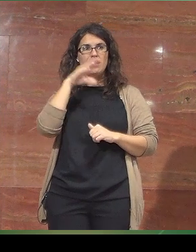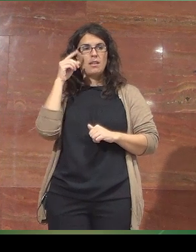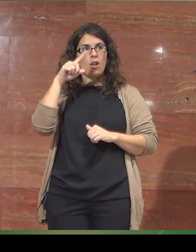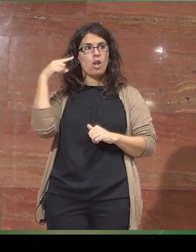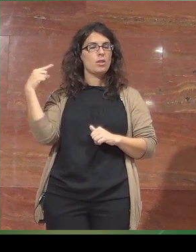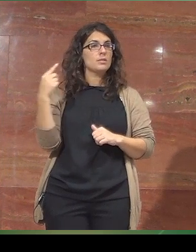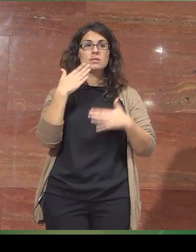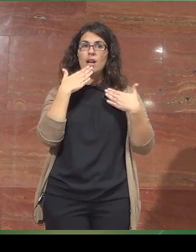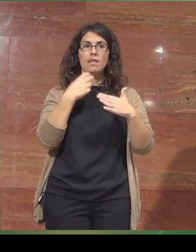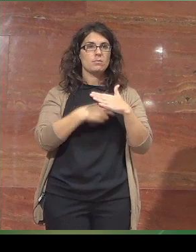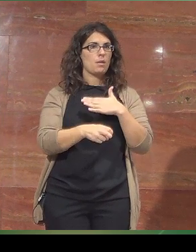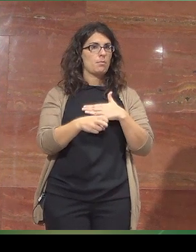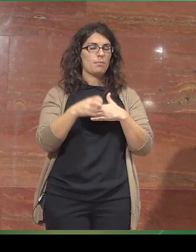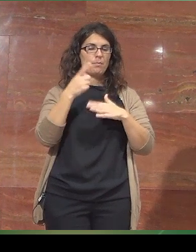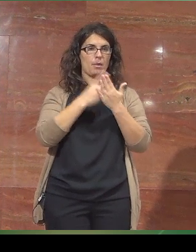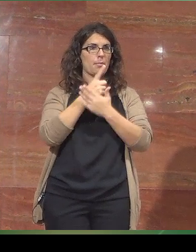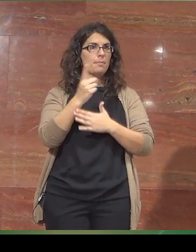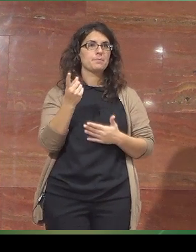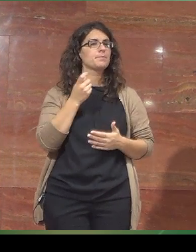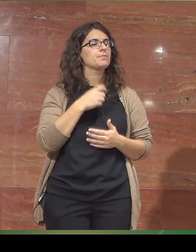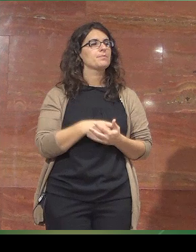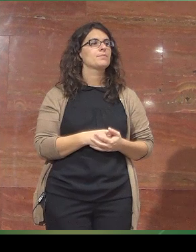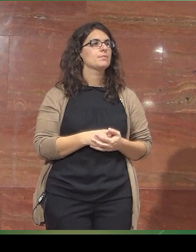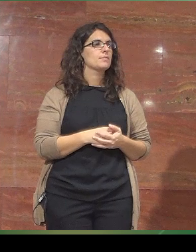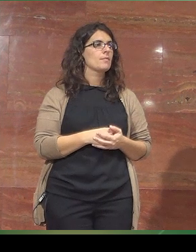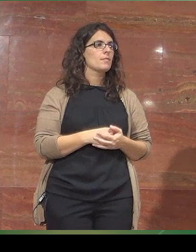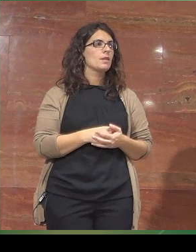actually, geographically, her view of London was distorted.